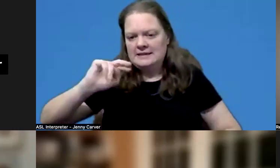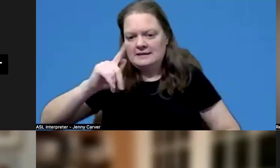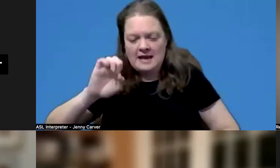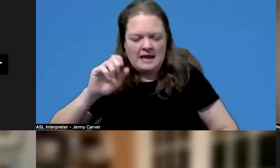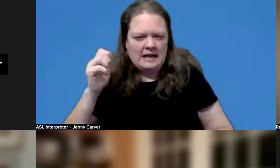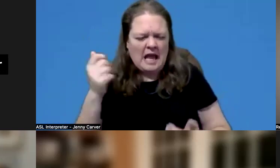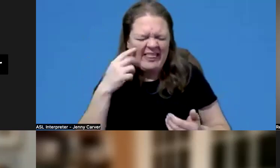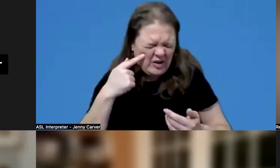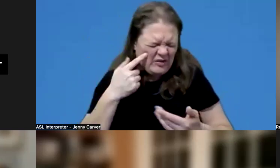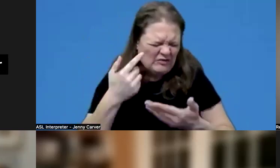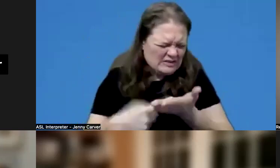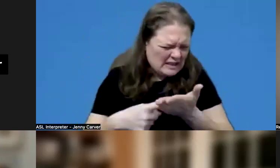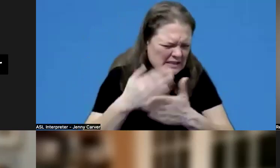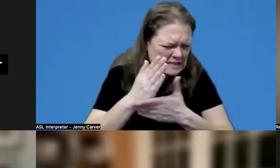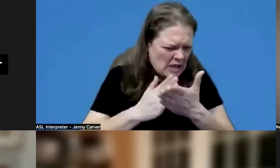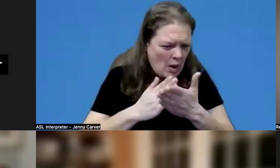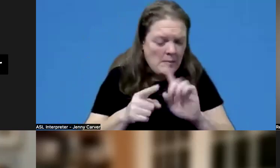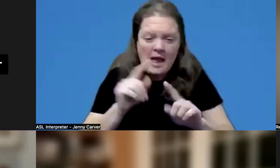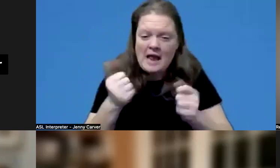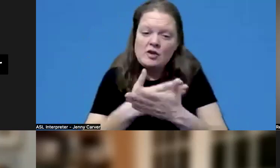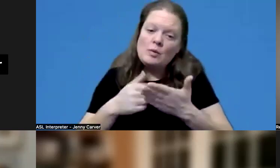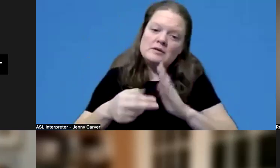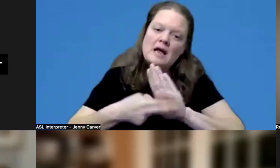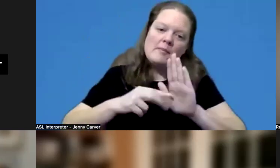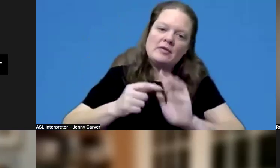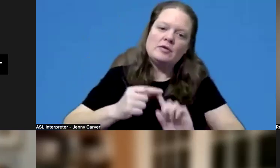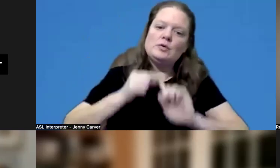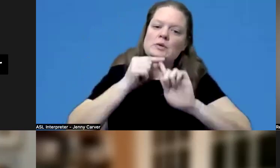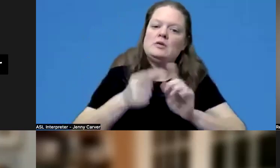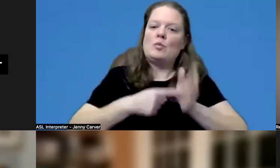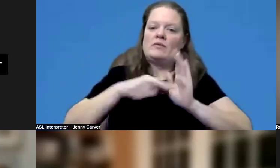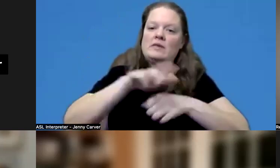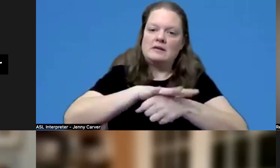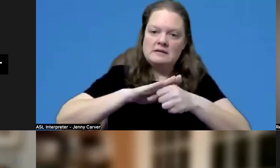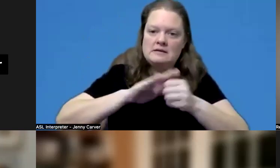just like to highlight about the unique requirements in the neighborhood?